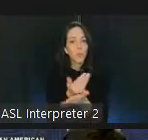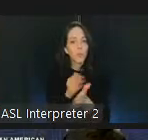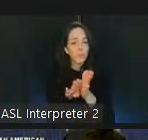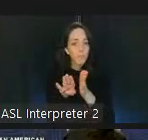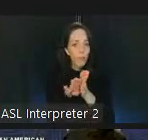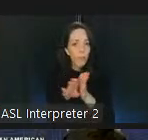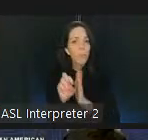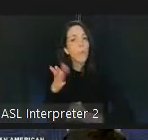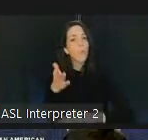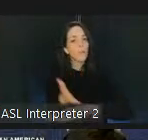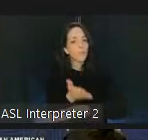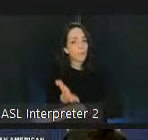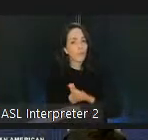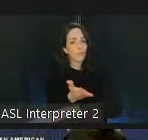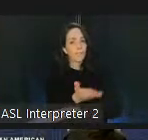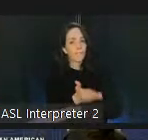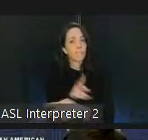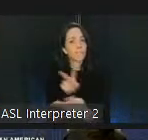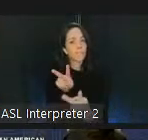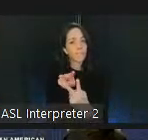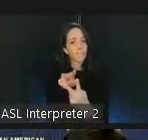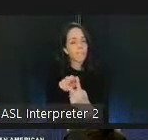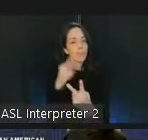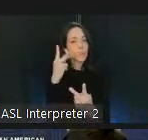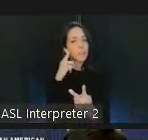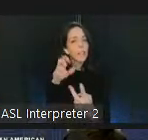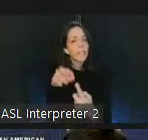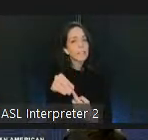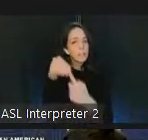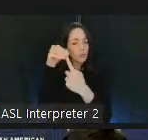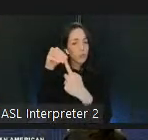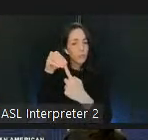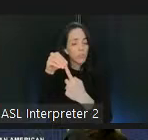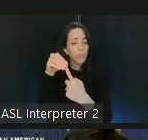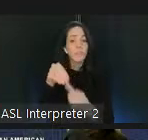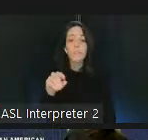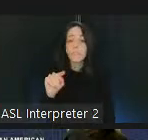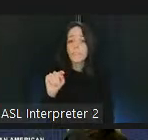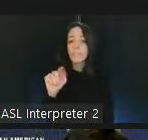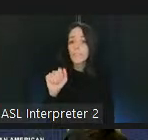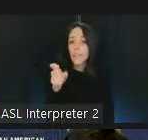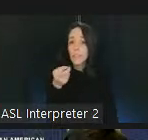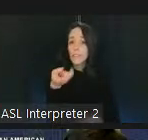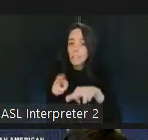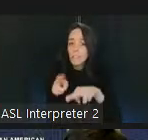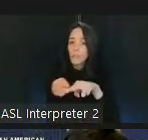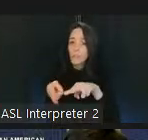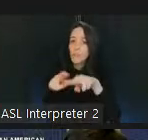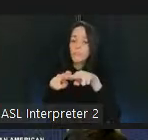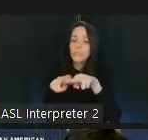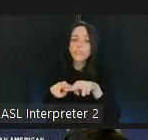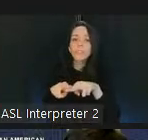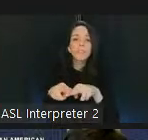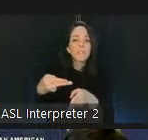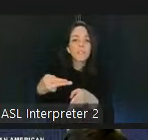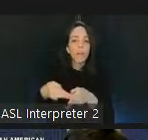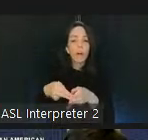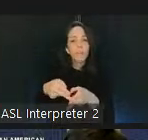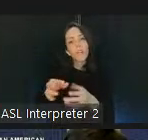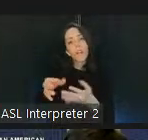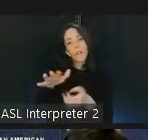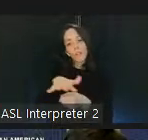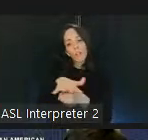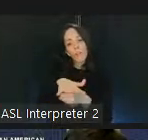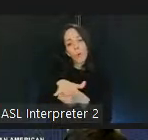or improved. Taxation above these permanent rates is called a local option levy and can